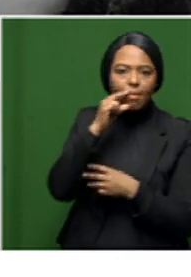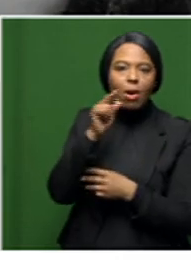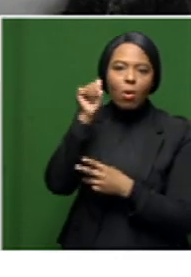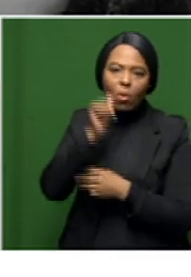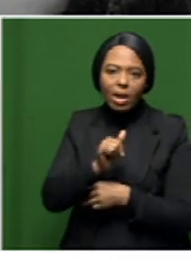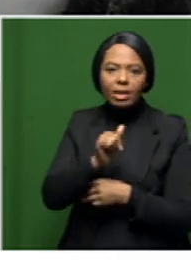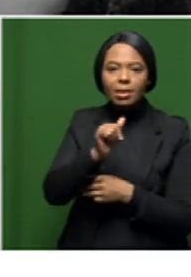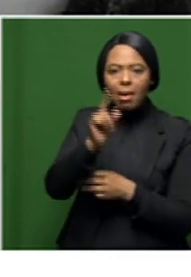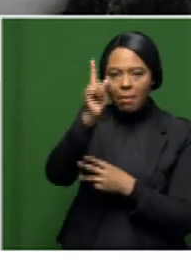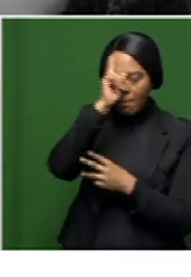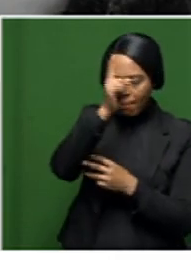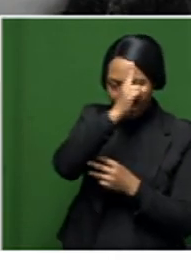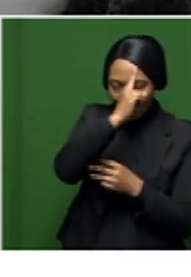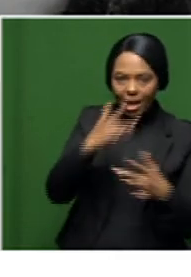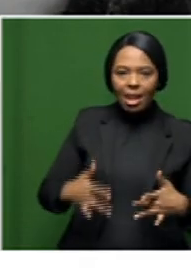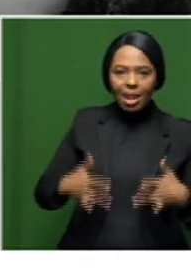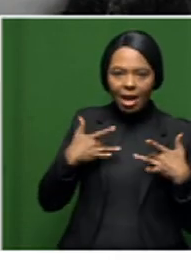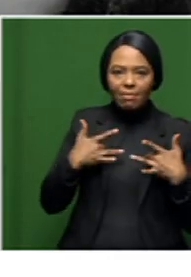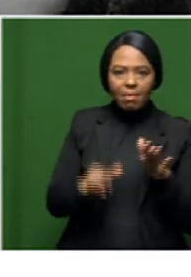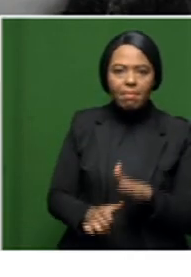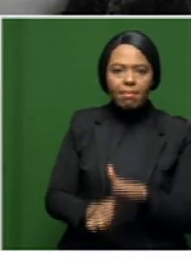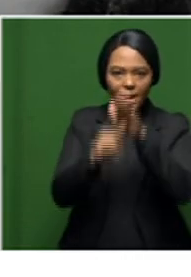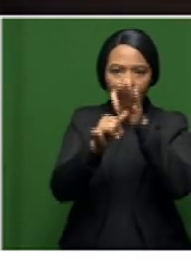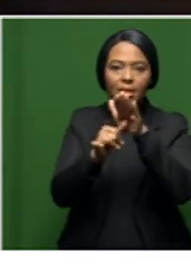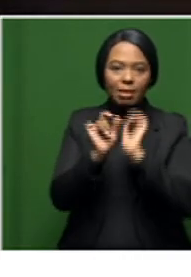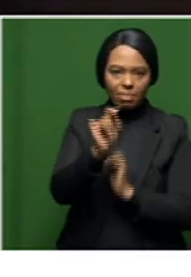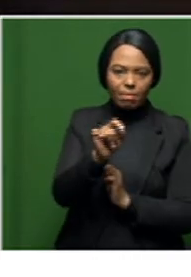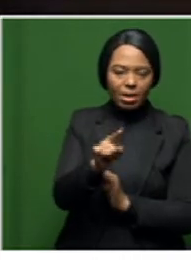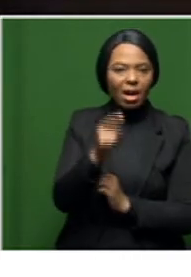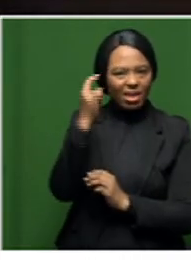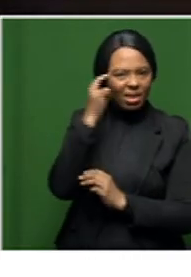Lives Matter? That is certainly is something that we should look forward to. Thank you so much for joining us.